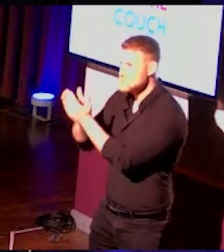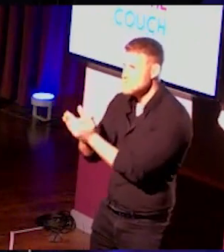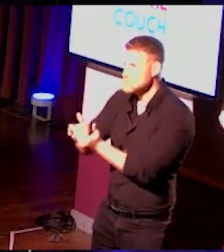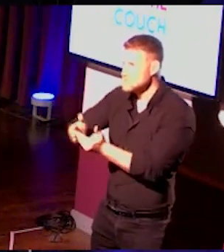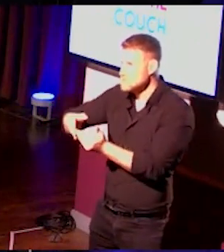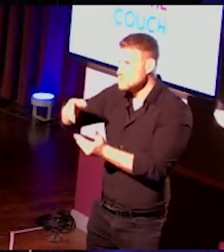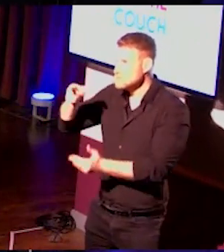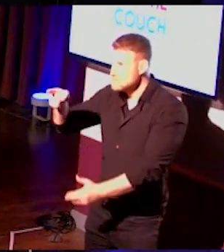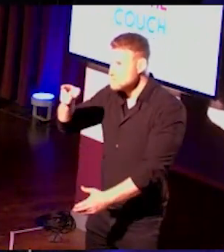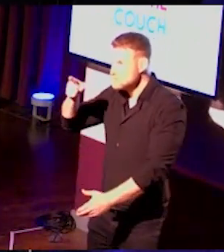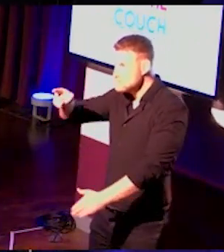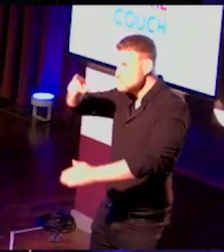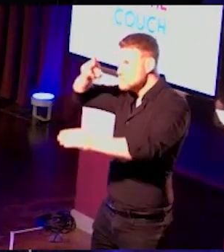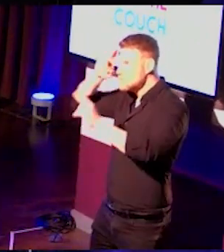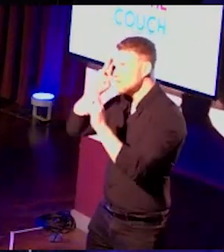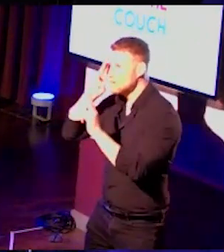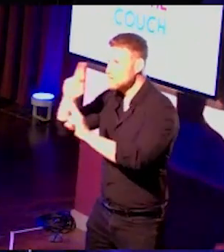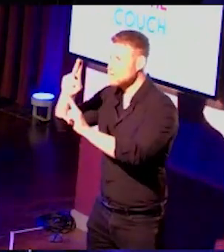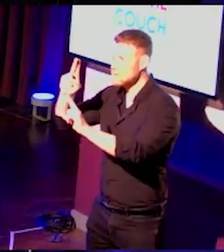heroes?